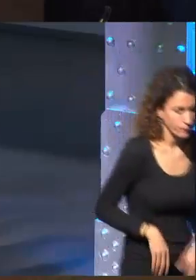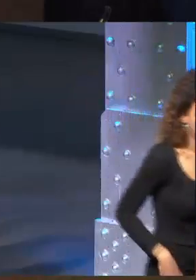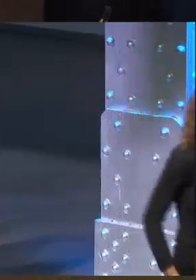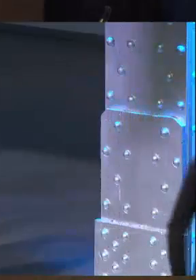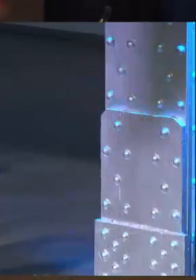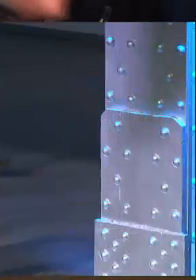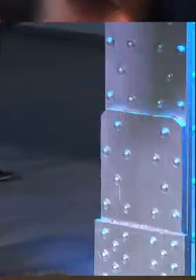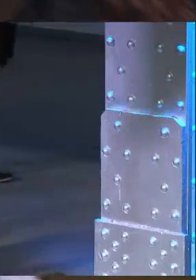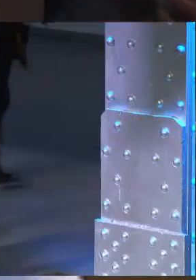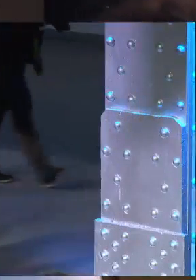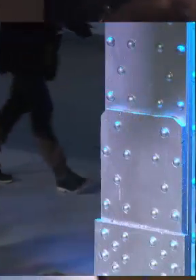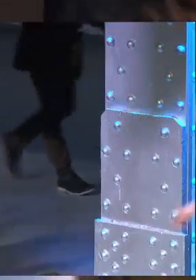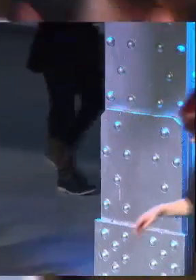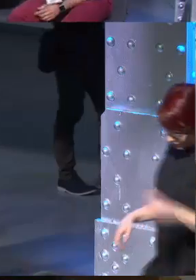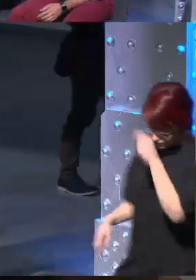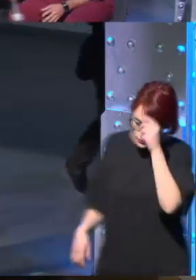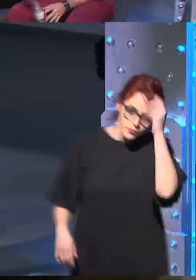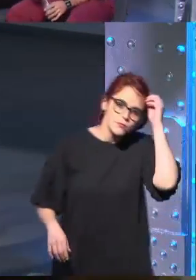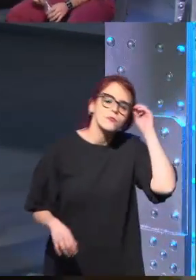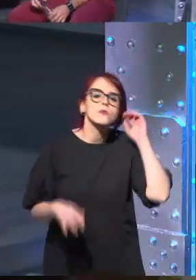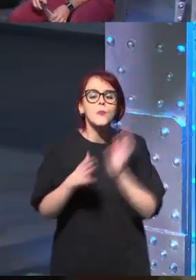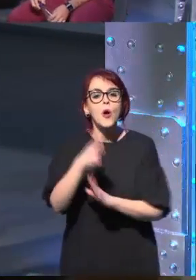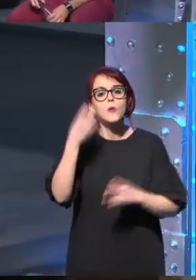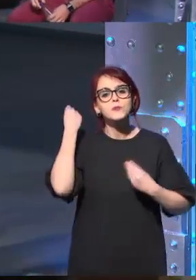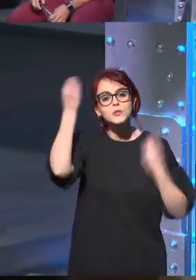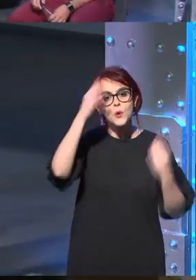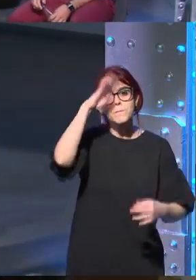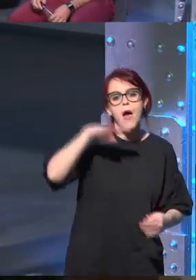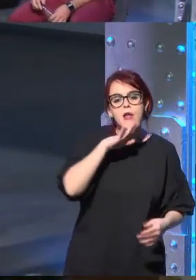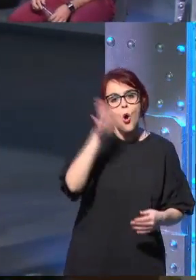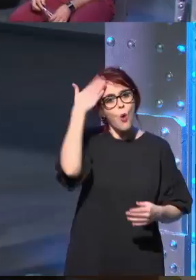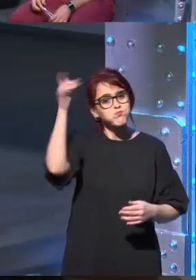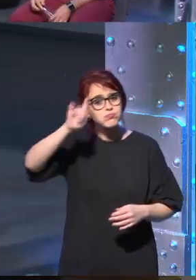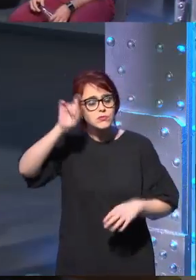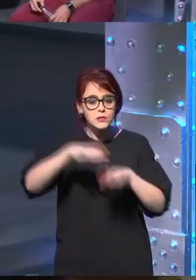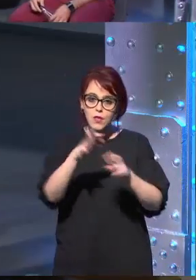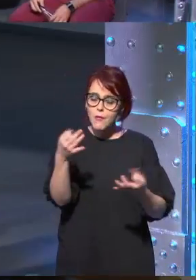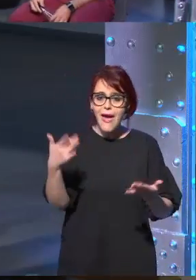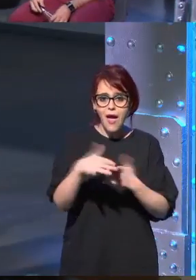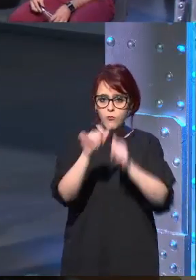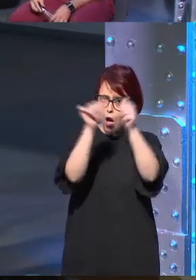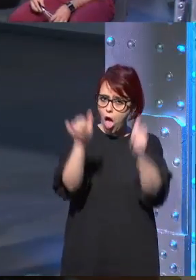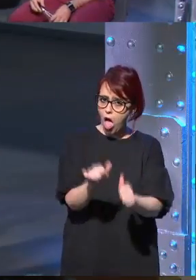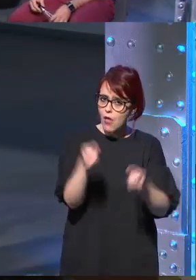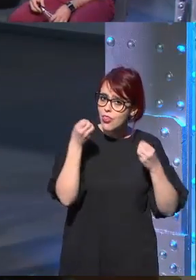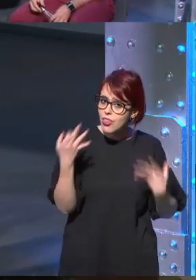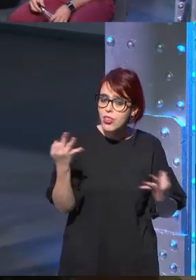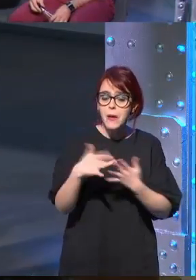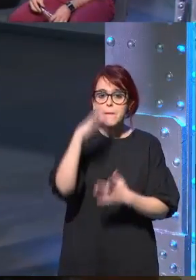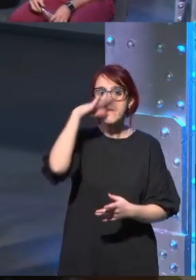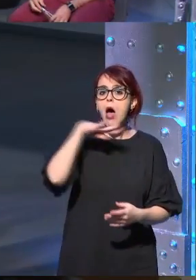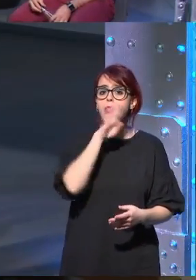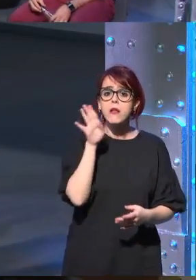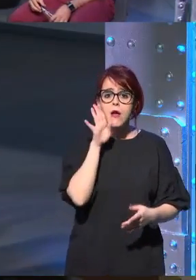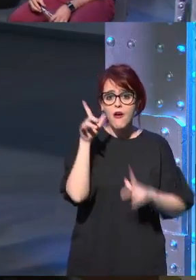to the education of their own children. I think they need to take into account something very important, both parents and tutors, which is